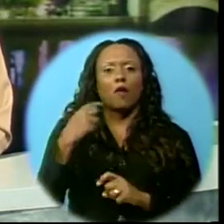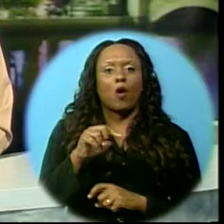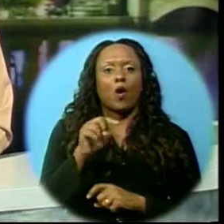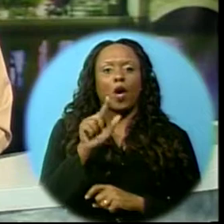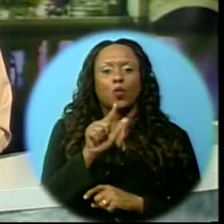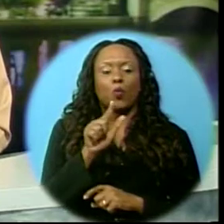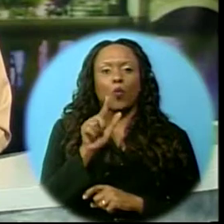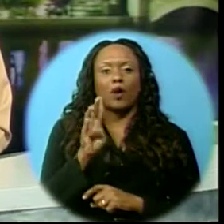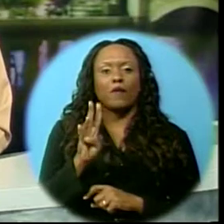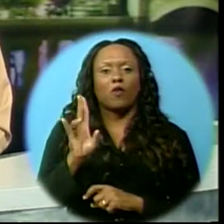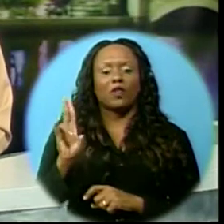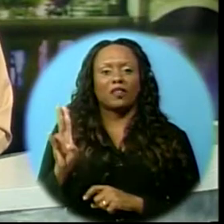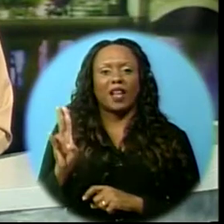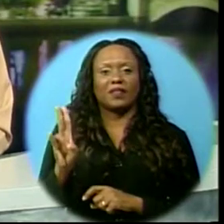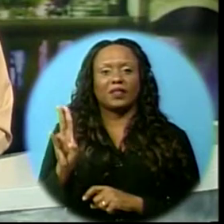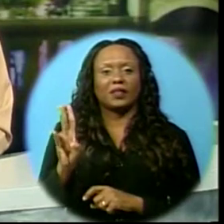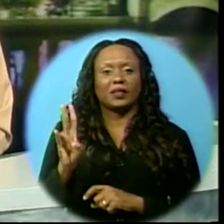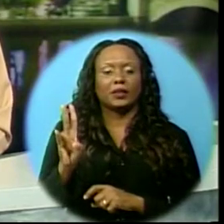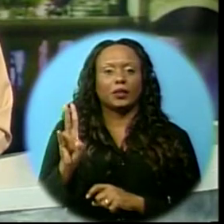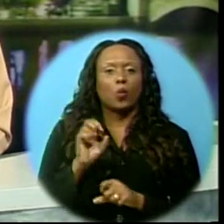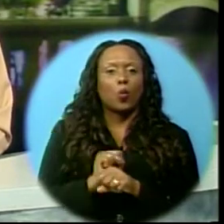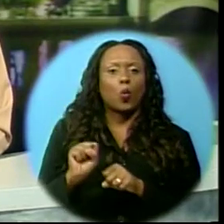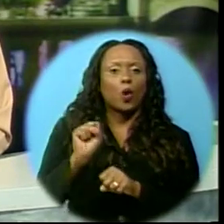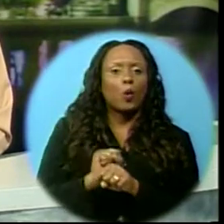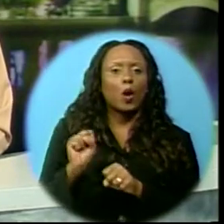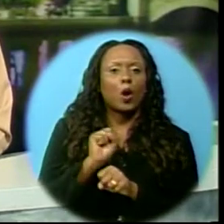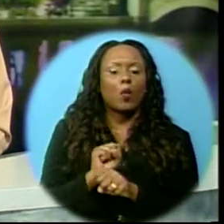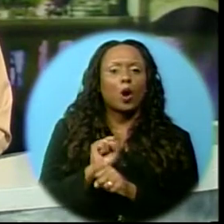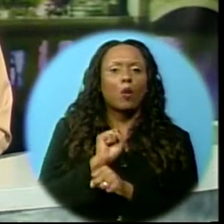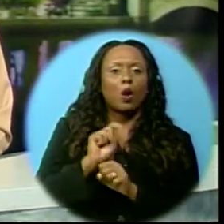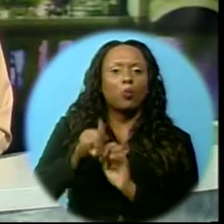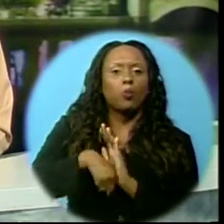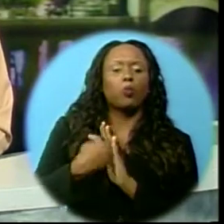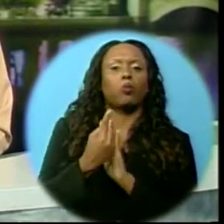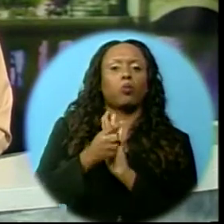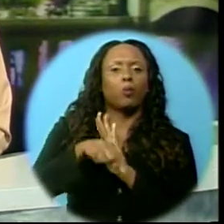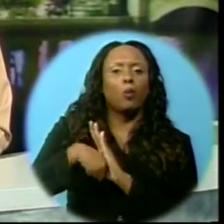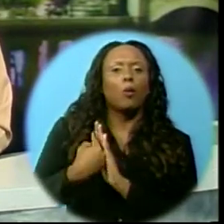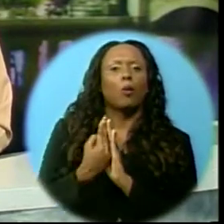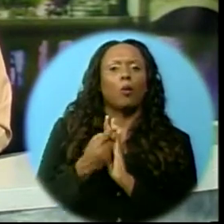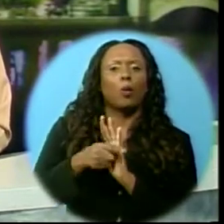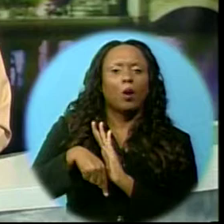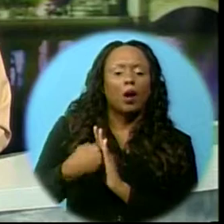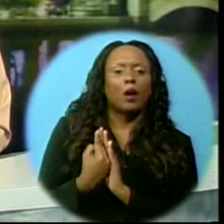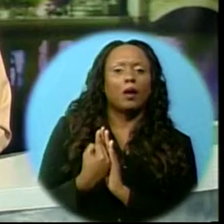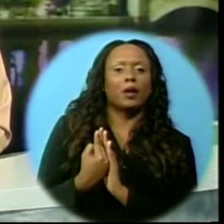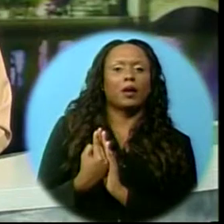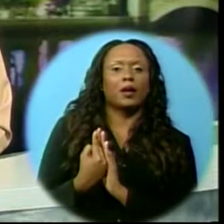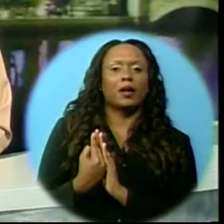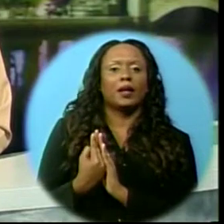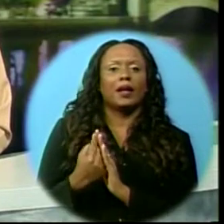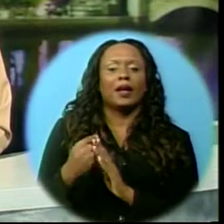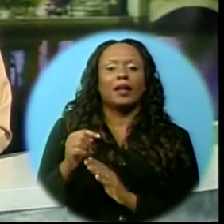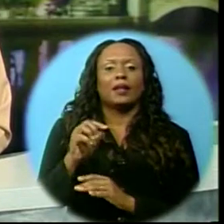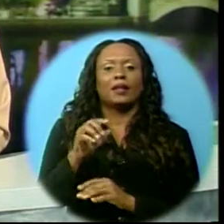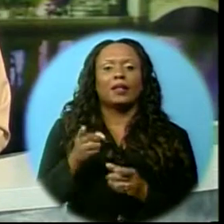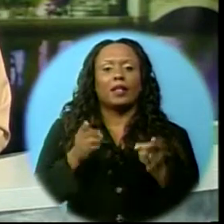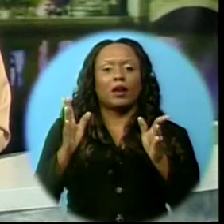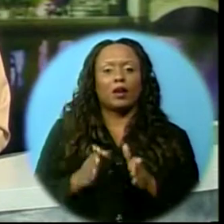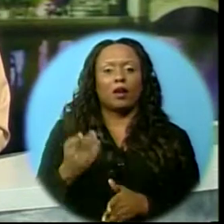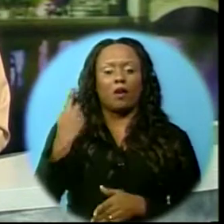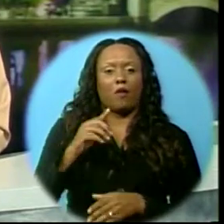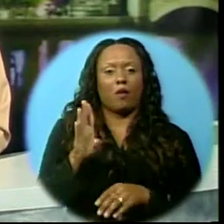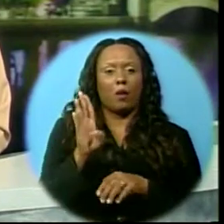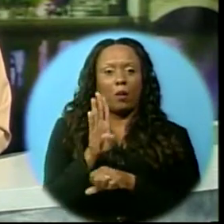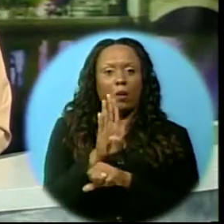environment. And there are some basic factors related to service that must first be addressed. This is according to Lisa Cummins,